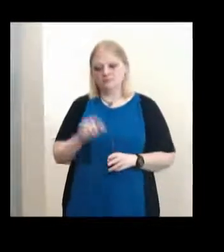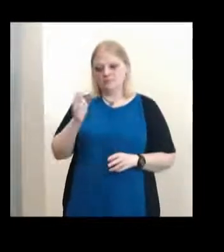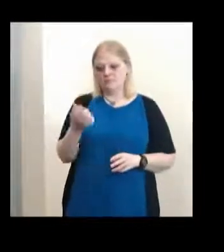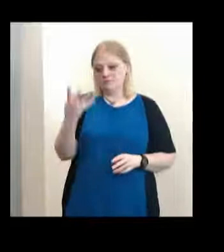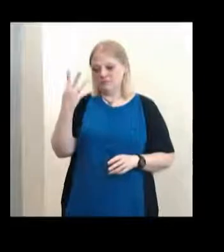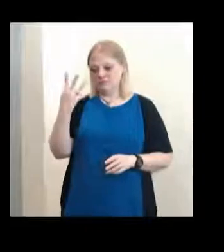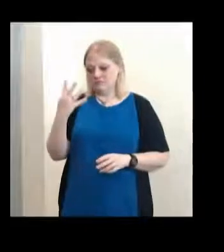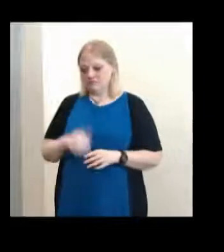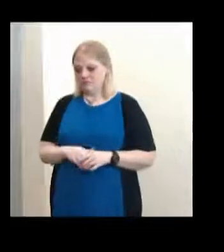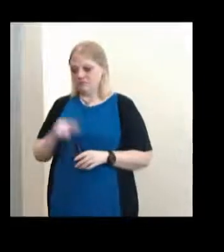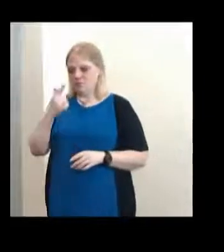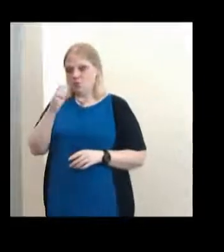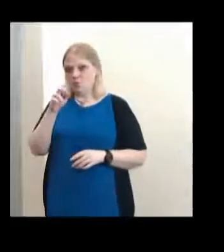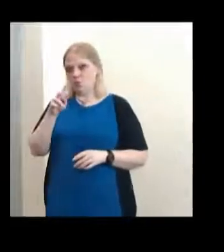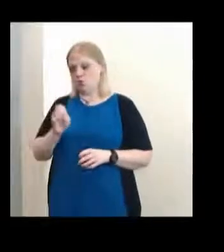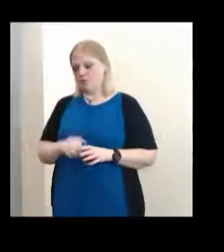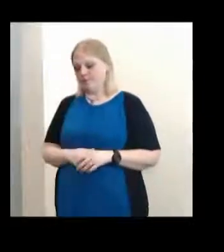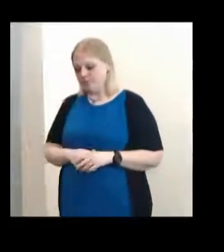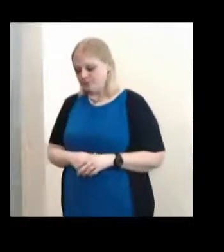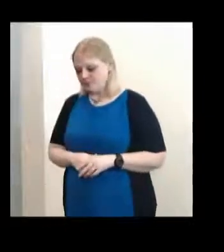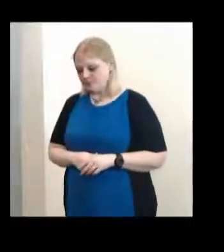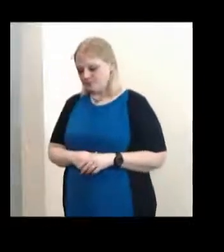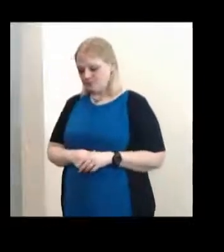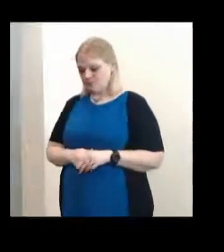Channel 4, George Rickert.